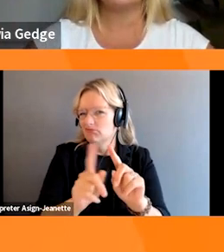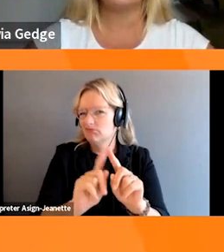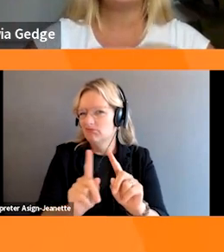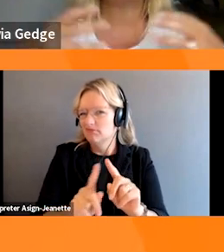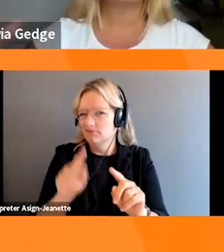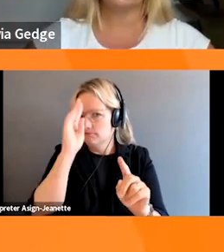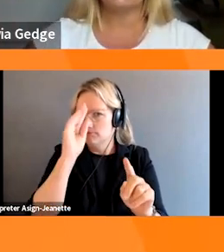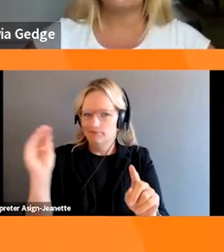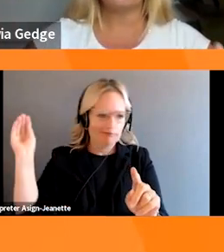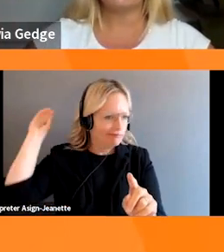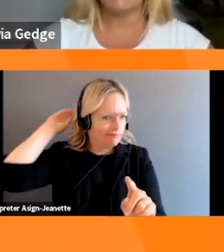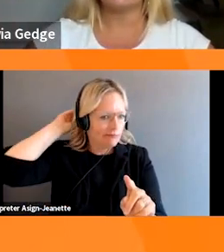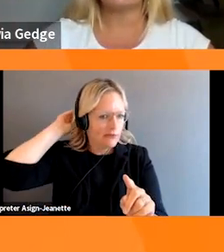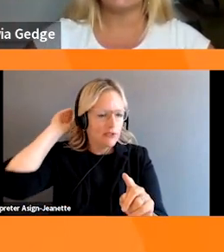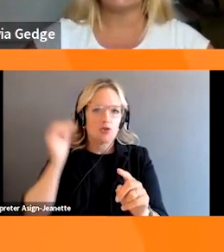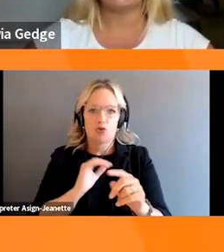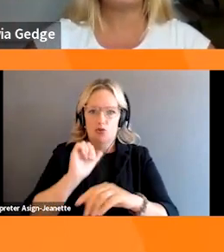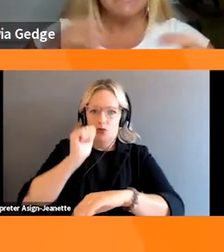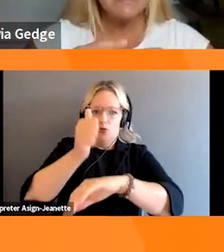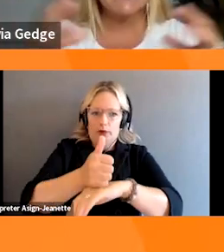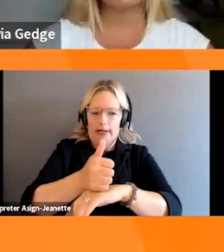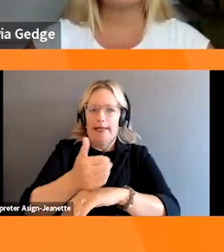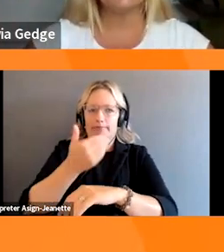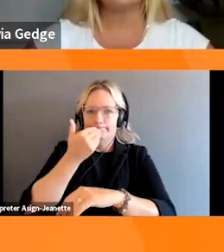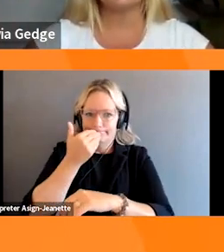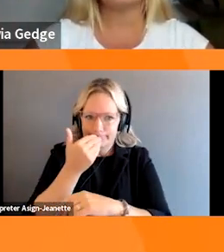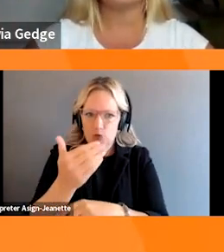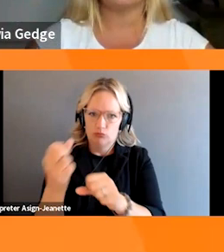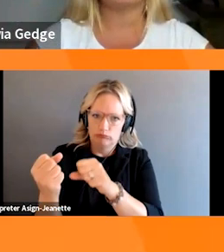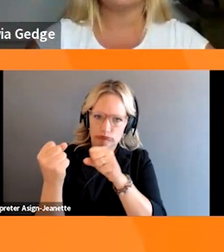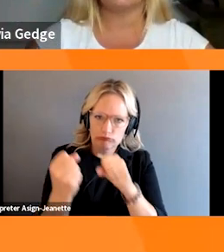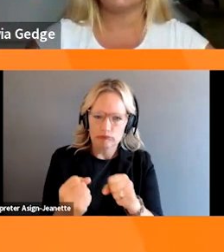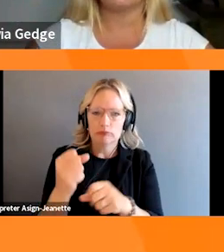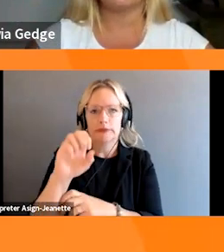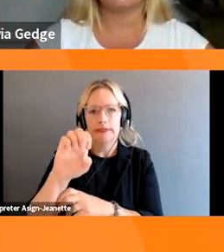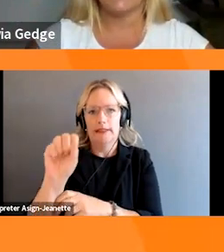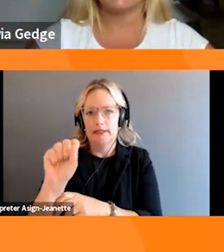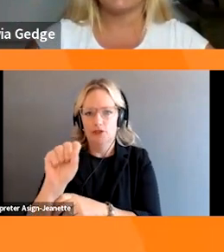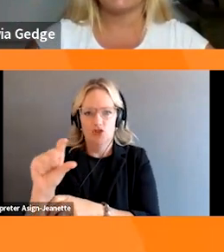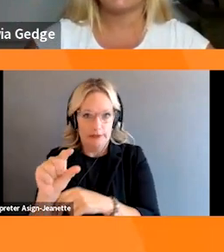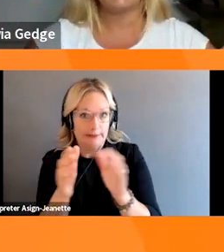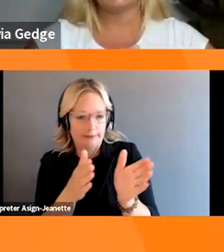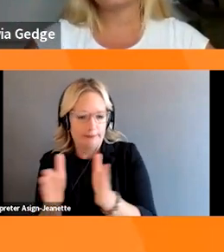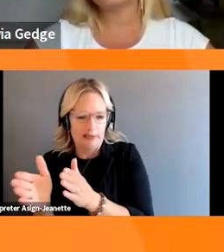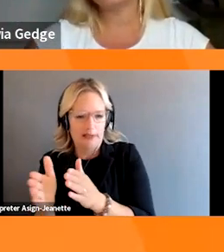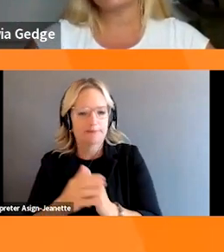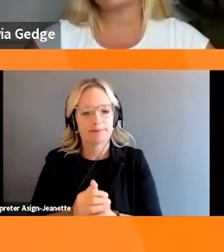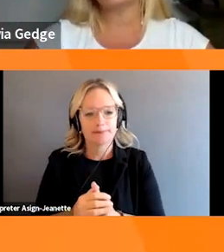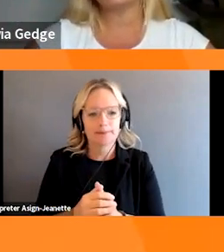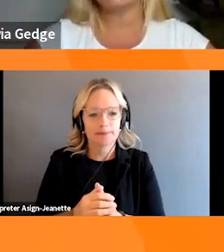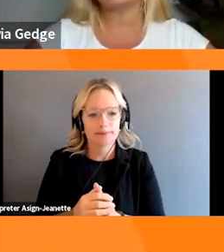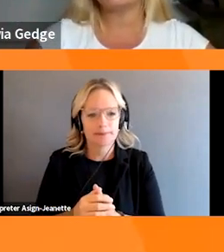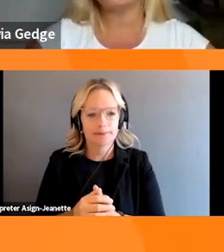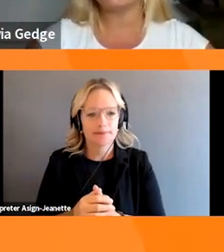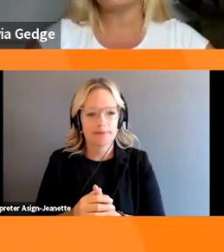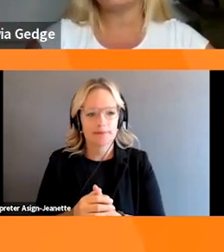list to create a more robust. But this is fully sort of, all inclusive of all the aspects. And it really starts